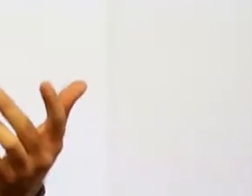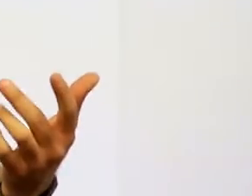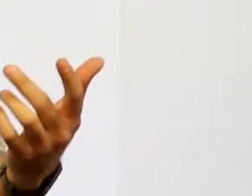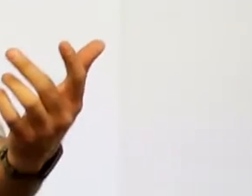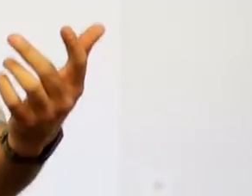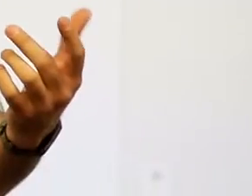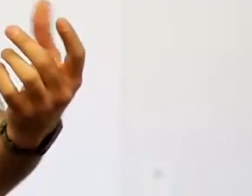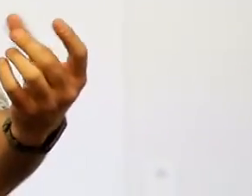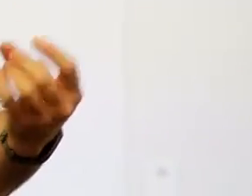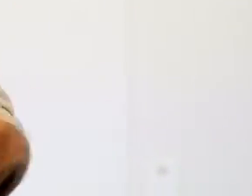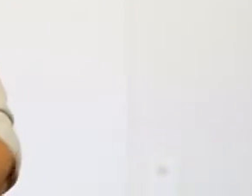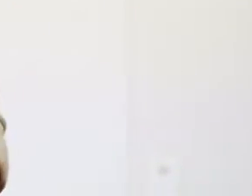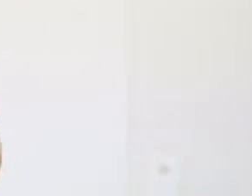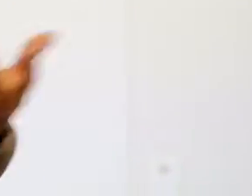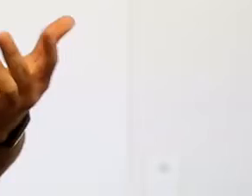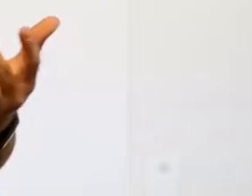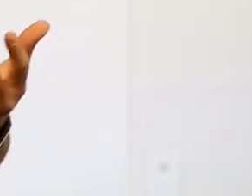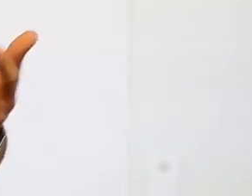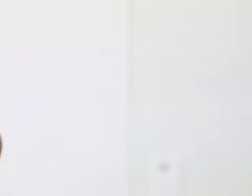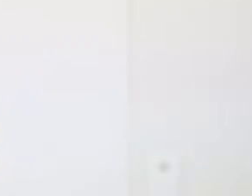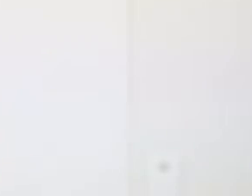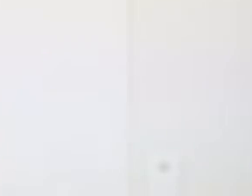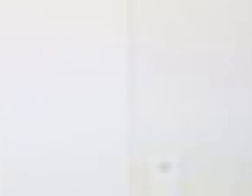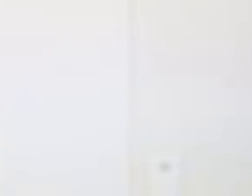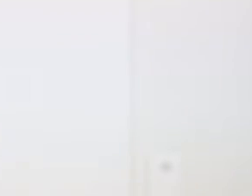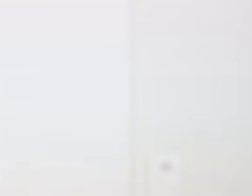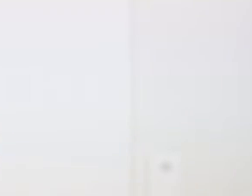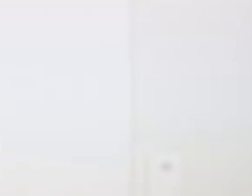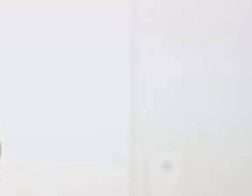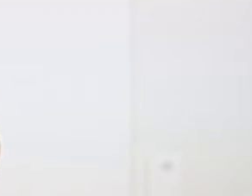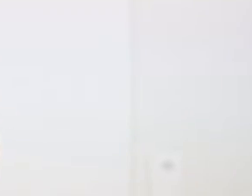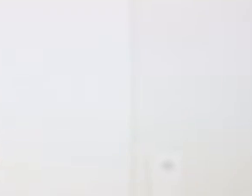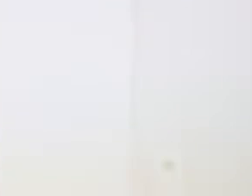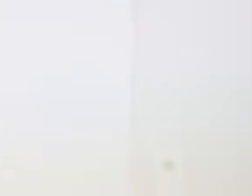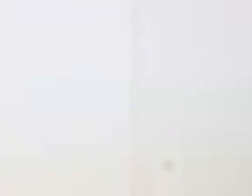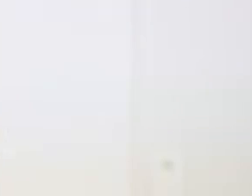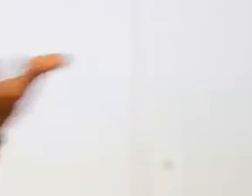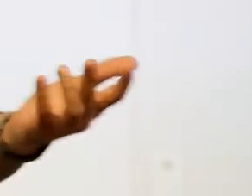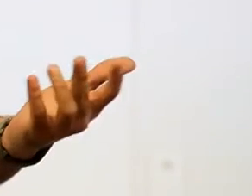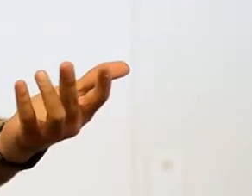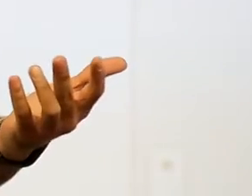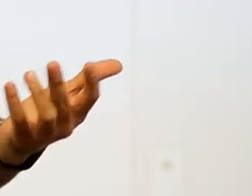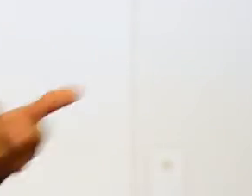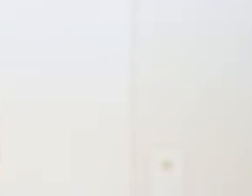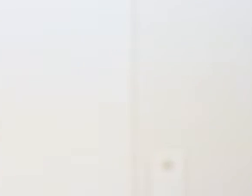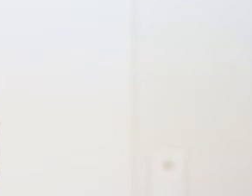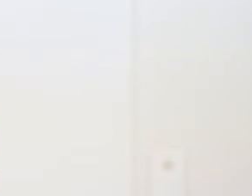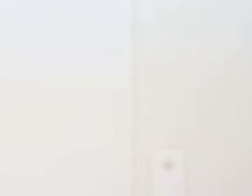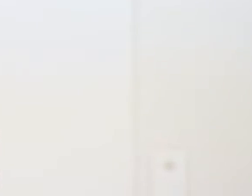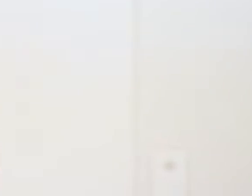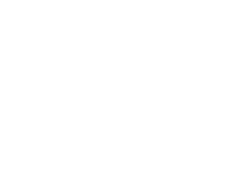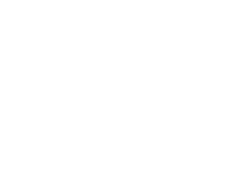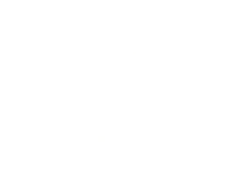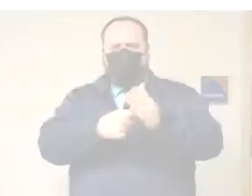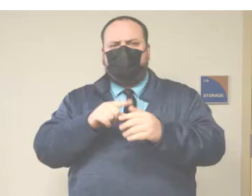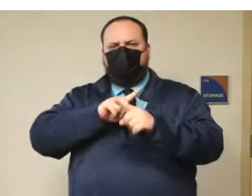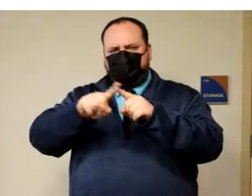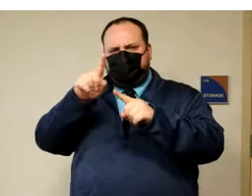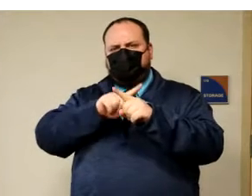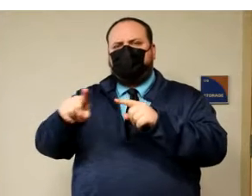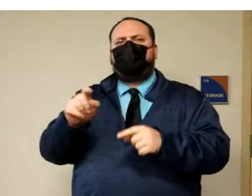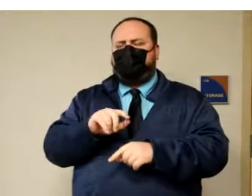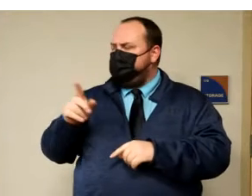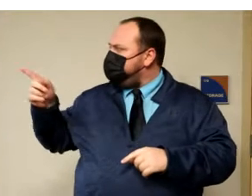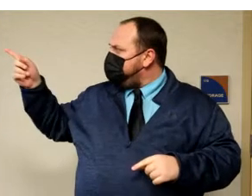make adjustments to them. We can do that and move forward and make those changes for you and present them again in the next meeting. So